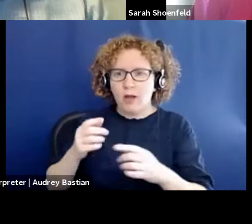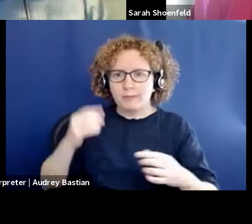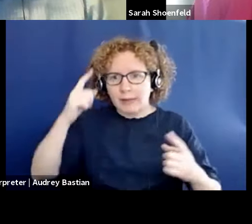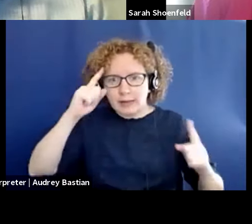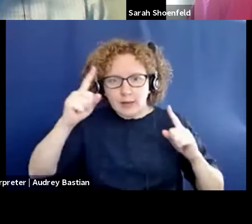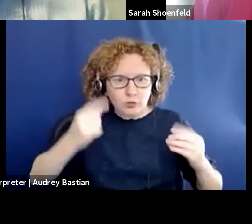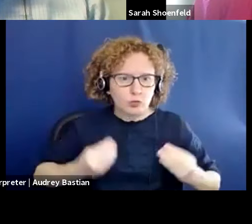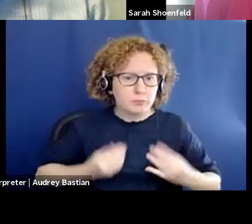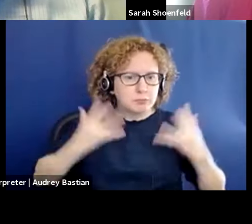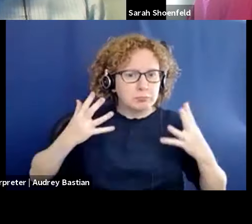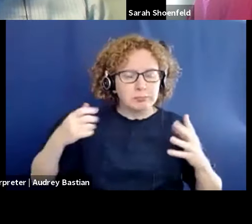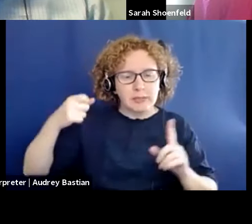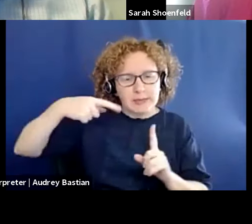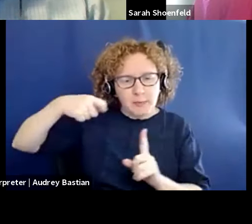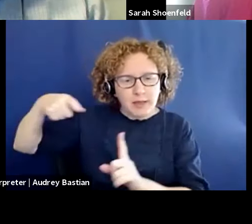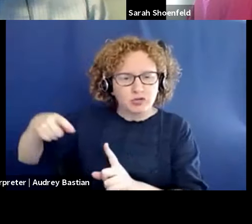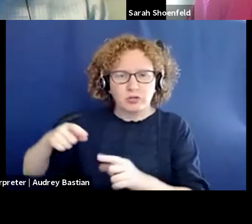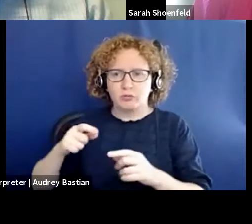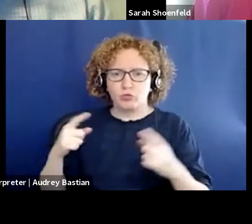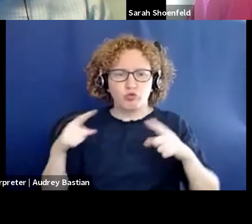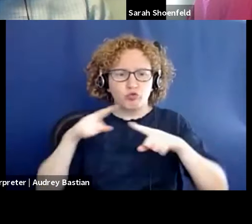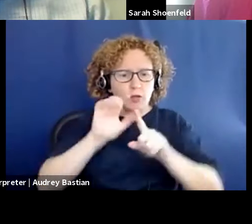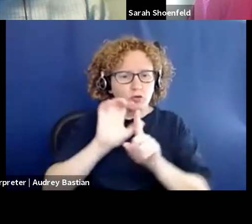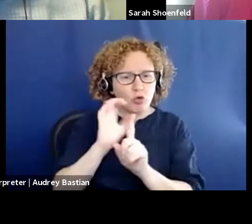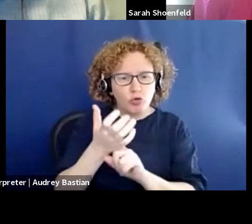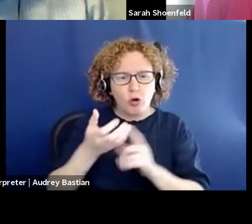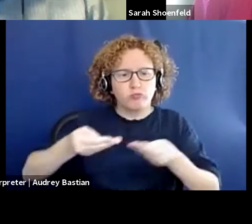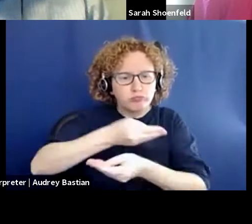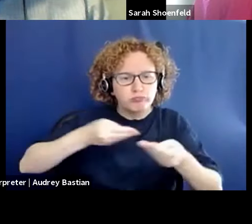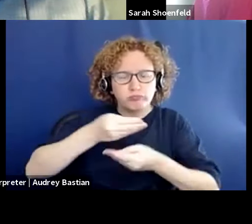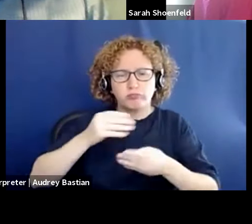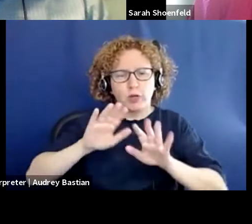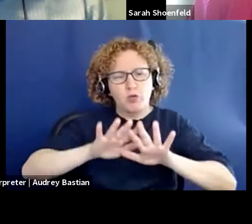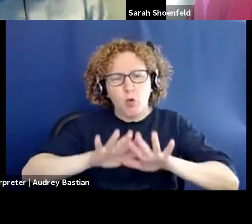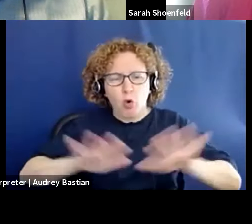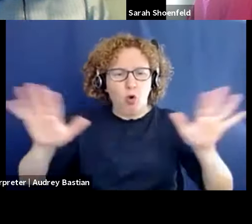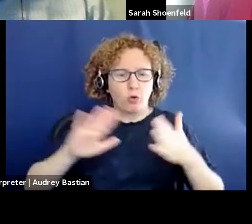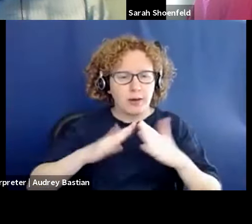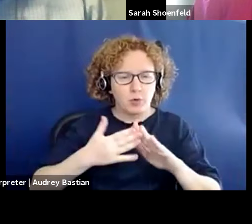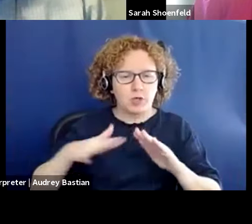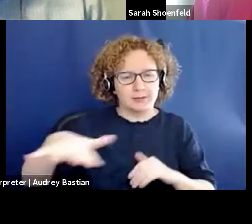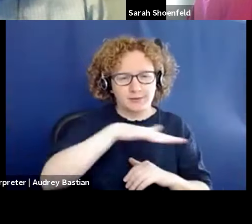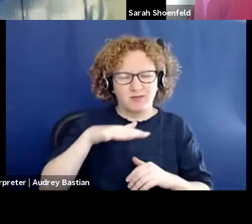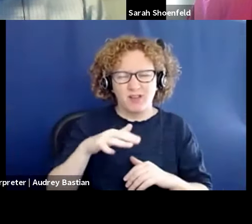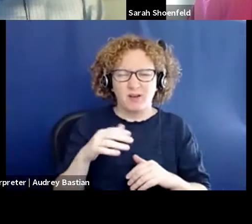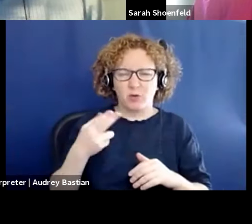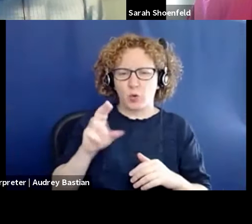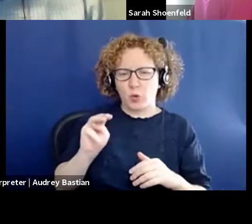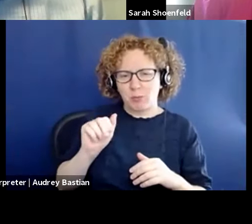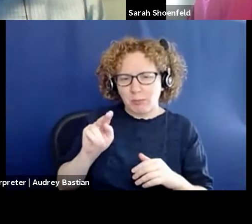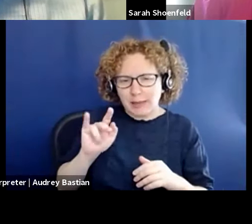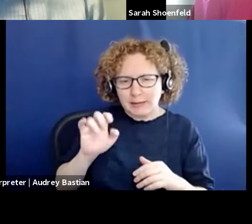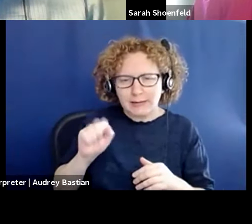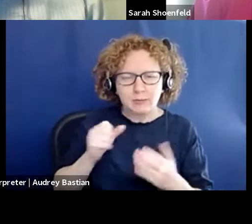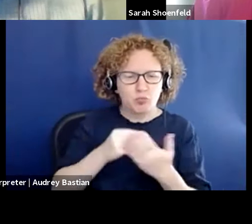and appreciation of local history in all neighborhoods of the district through humanities programs and grants. The DC Oral History